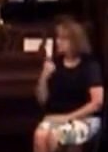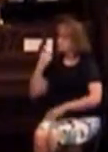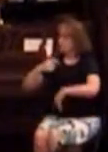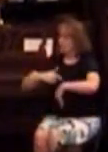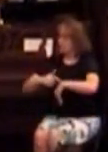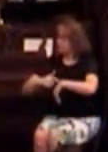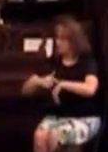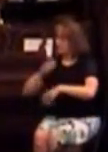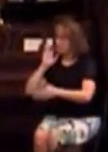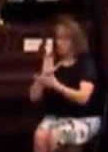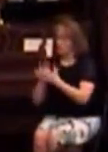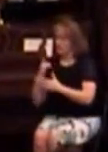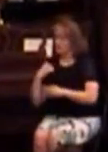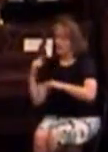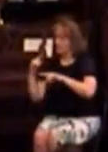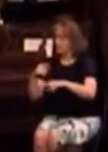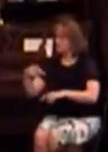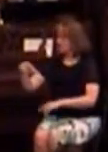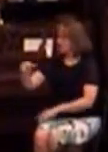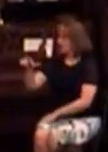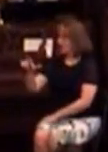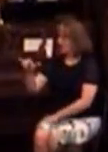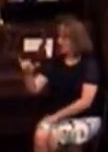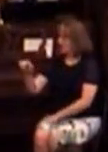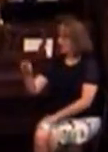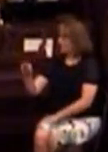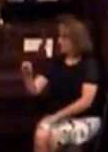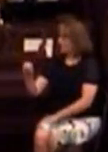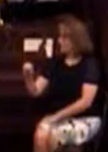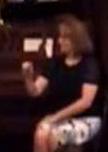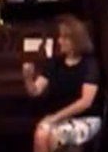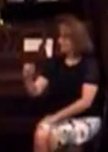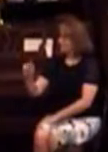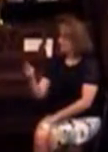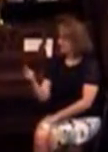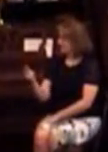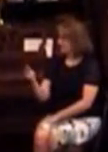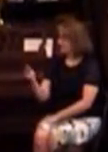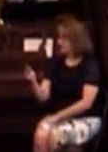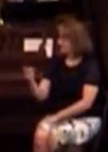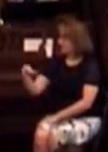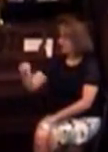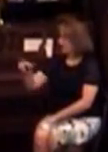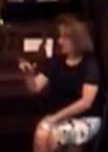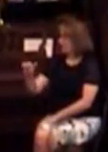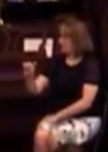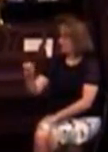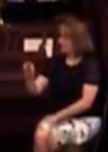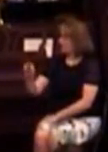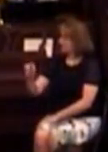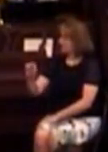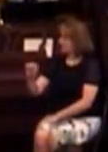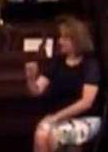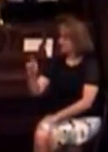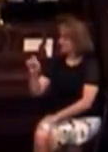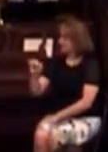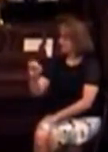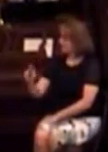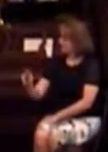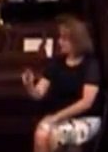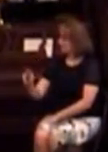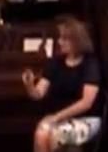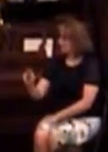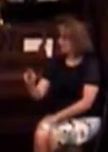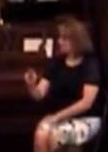Anybody ever go to Plymouth Plantation in Massachusetts? That's a really nice place. Pilgrims landed. You can see the Mayflower package deal, whatever. And it's just